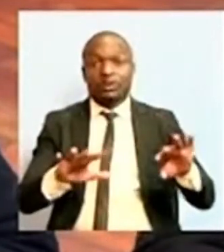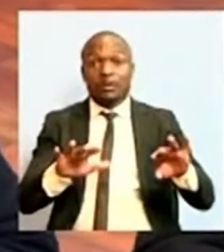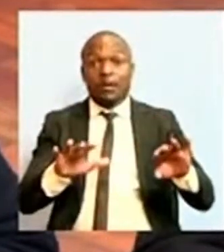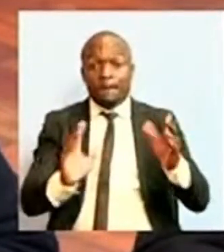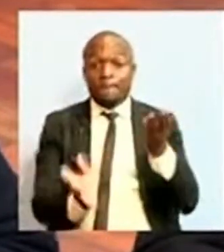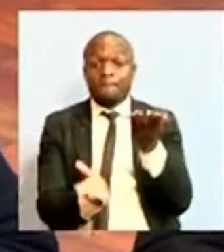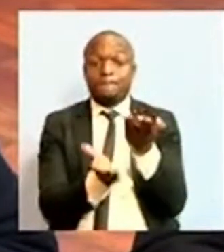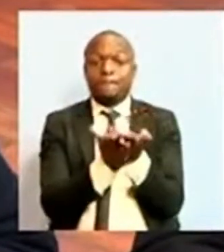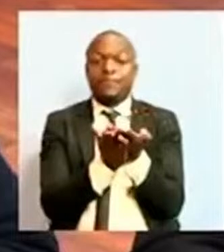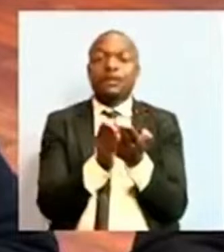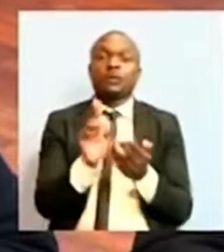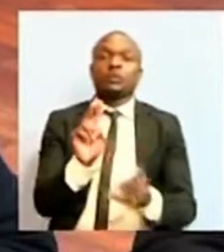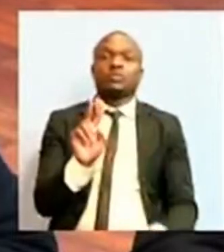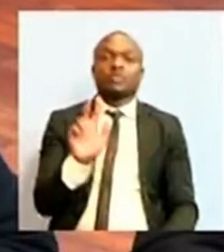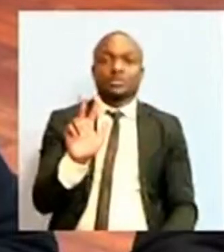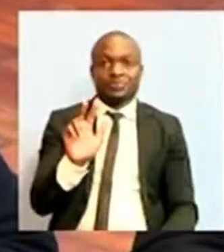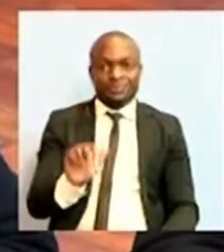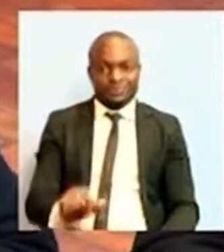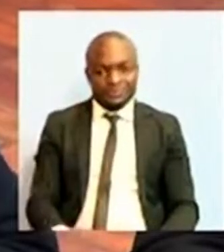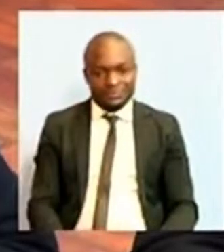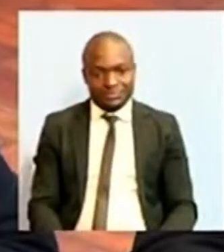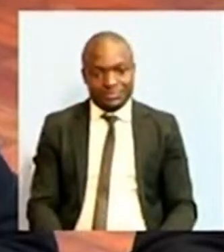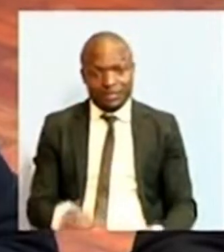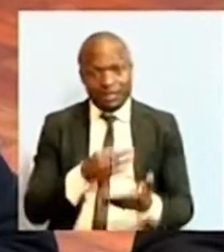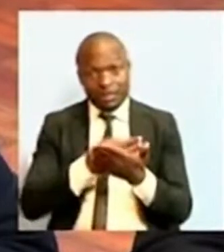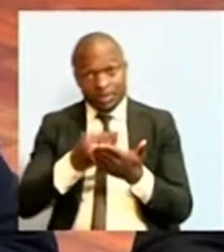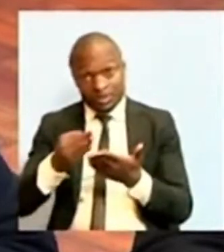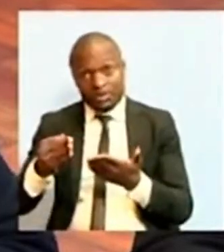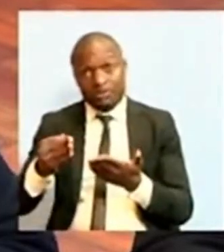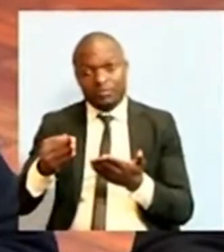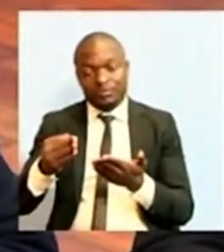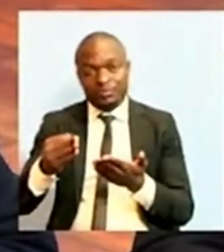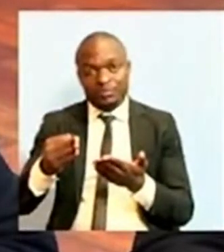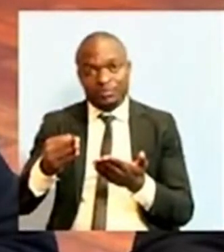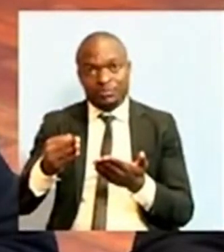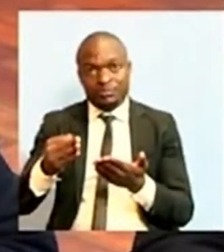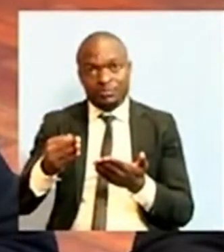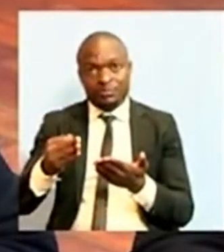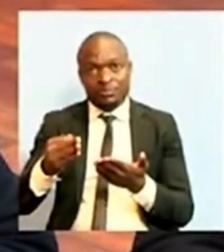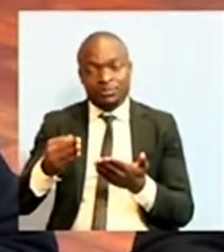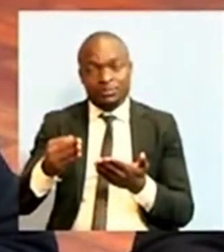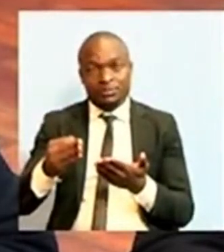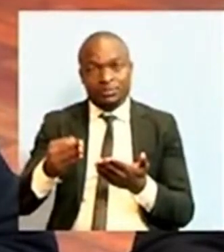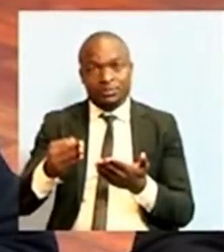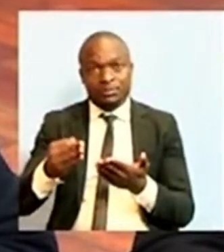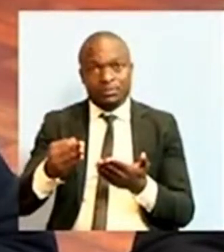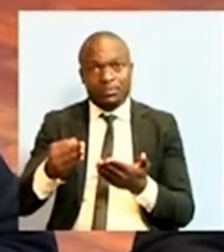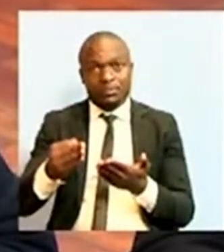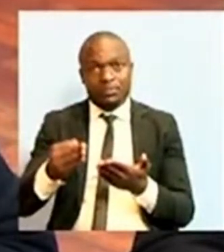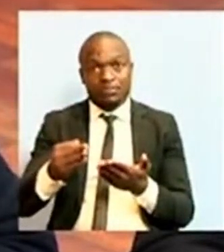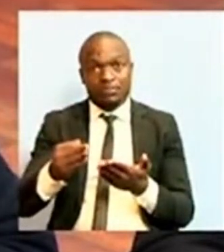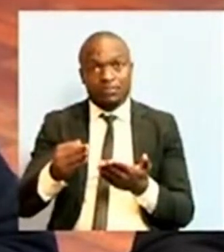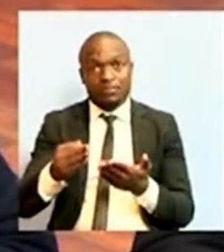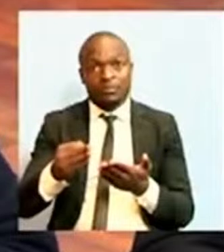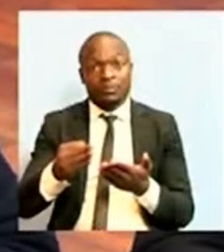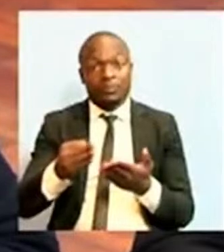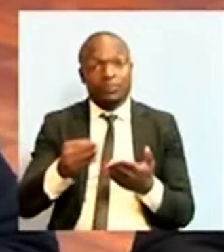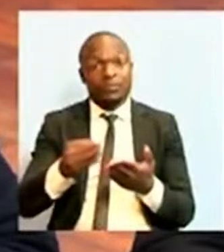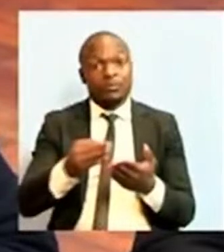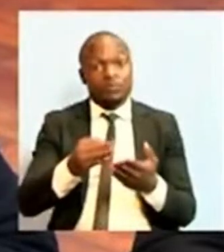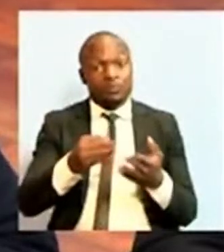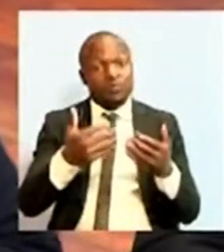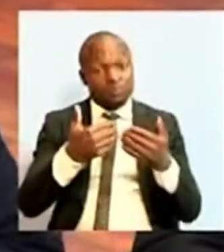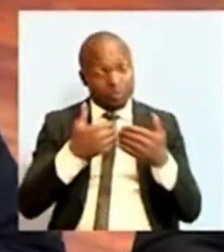Appendix 23, failure to establish a waste disposal